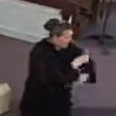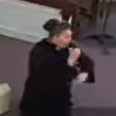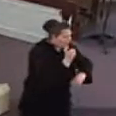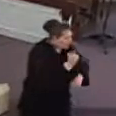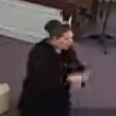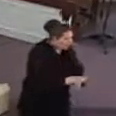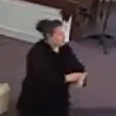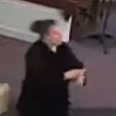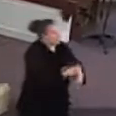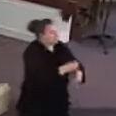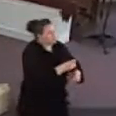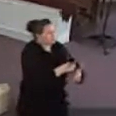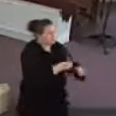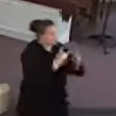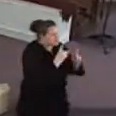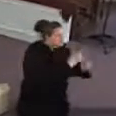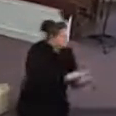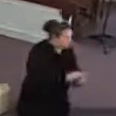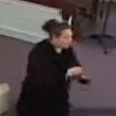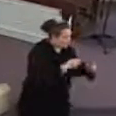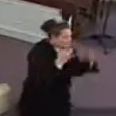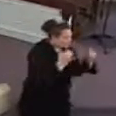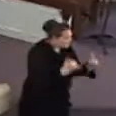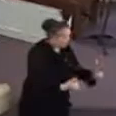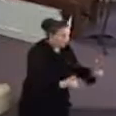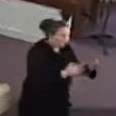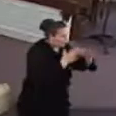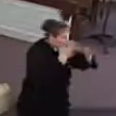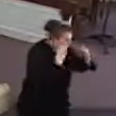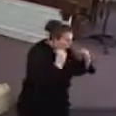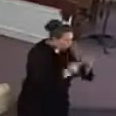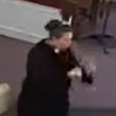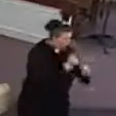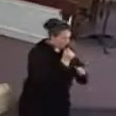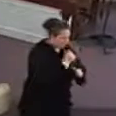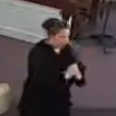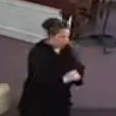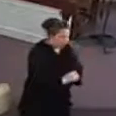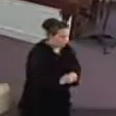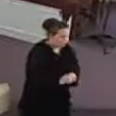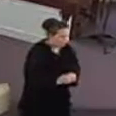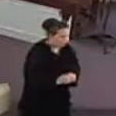right now. Come on. And so it goes on.